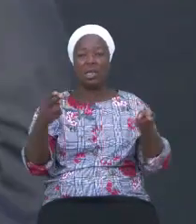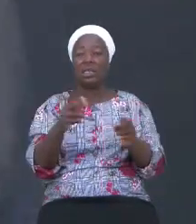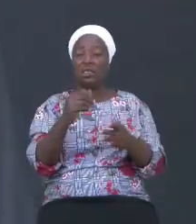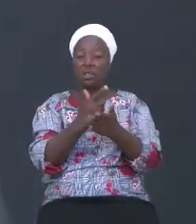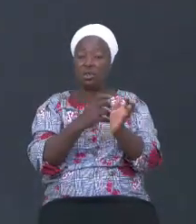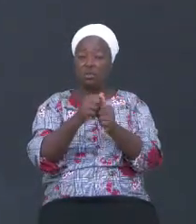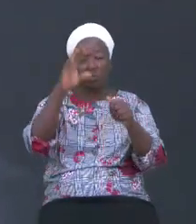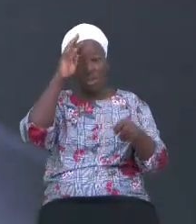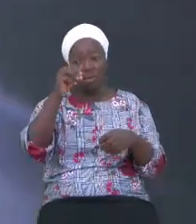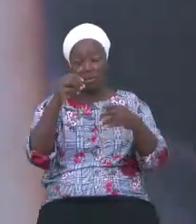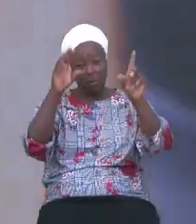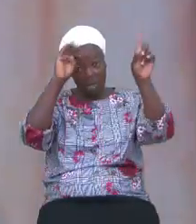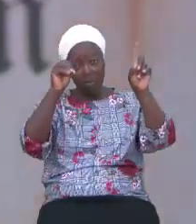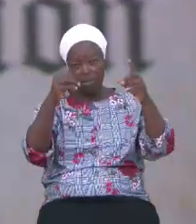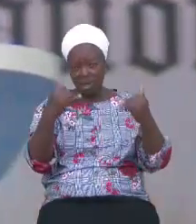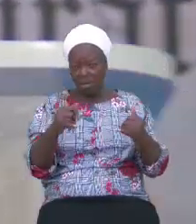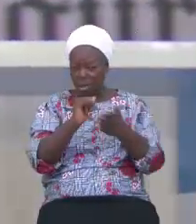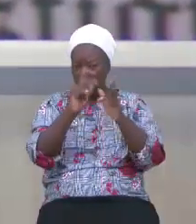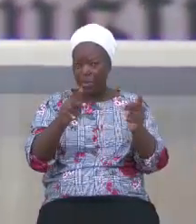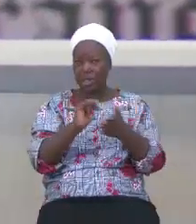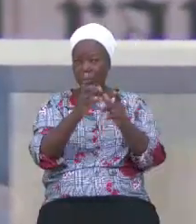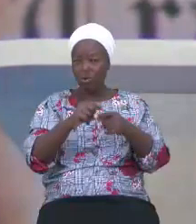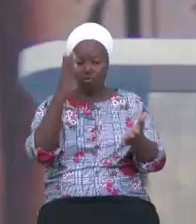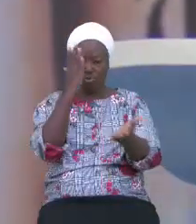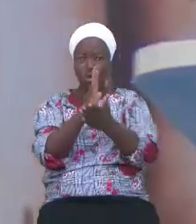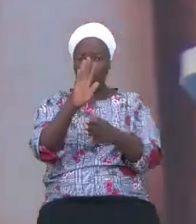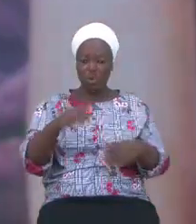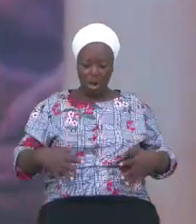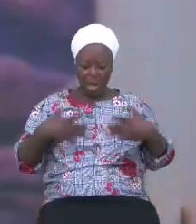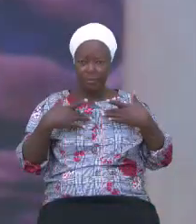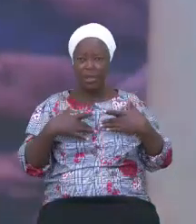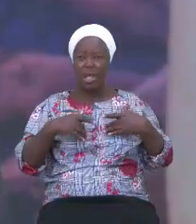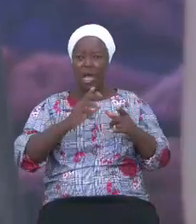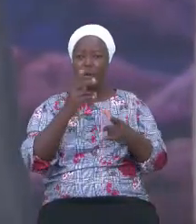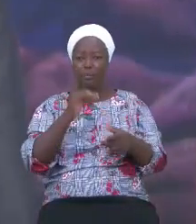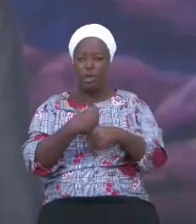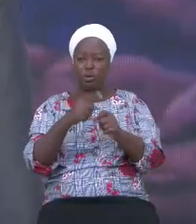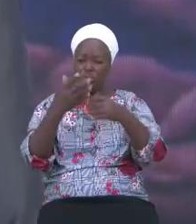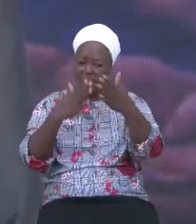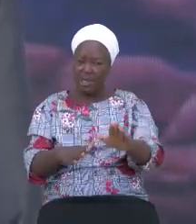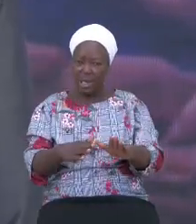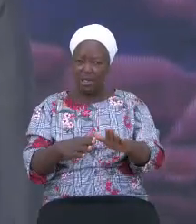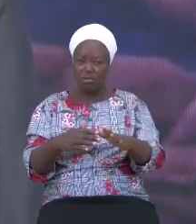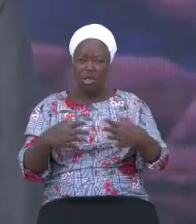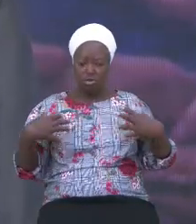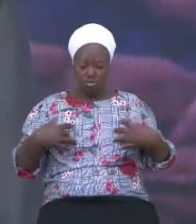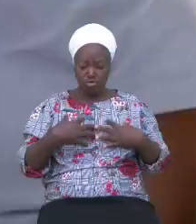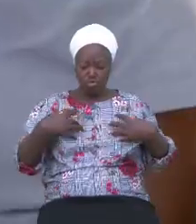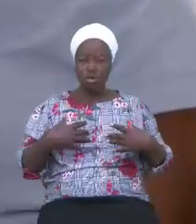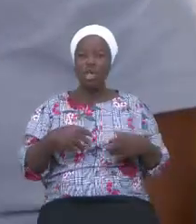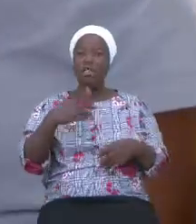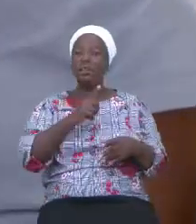that person that wants to cut short your life prematurely, the Lord will blow him